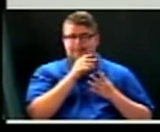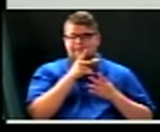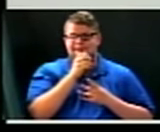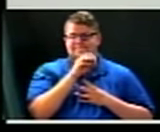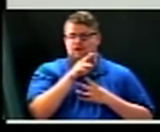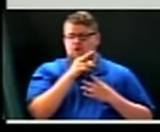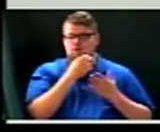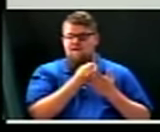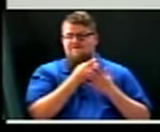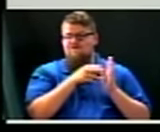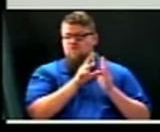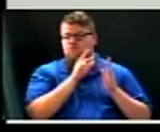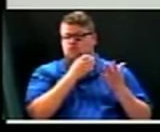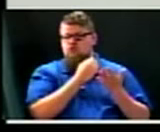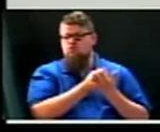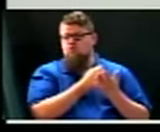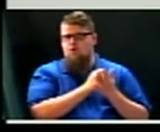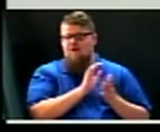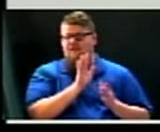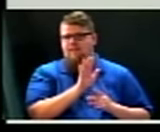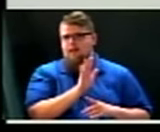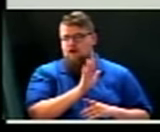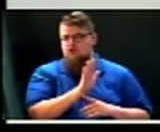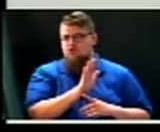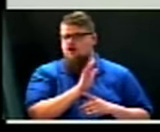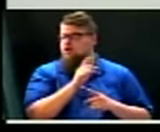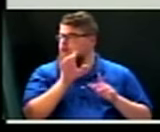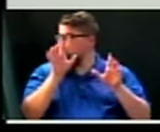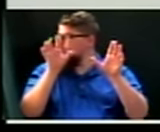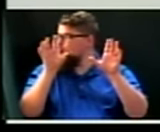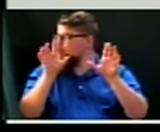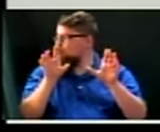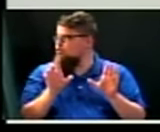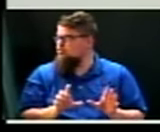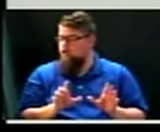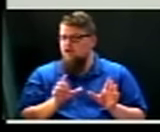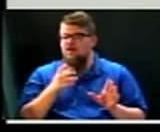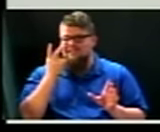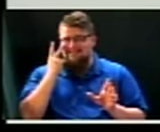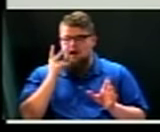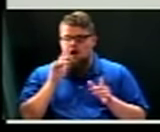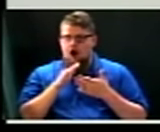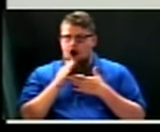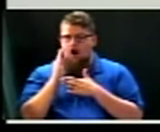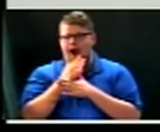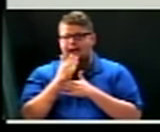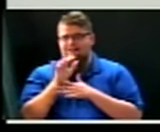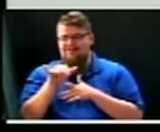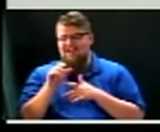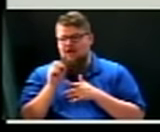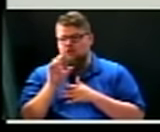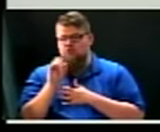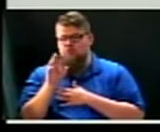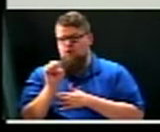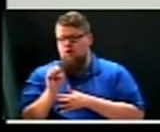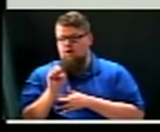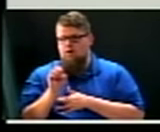score. And then you can see, I guess, what would be our average of that score.